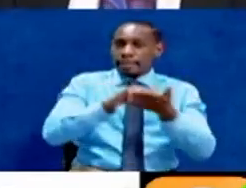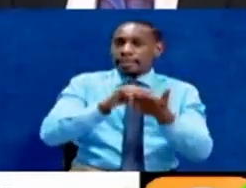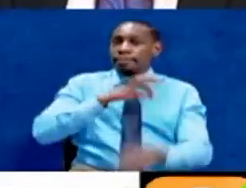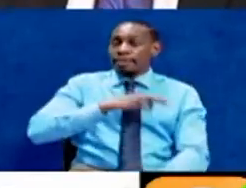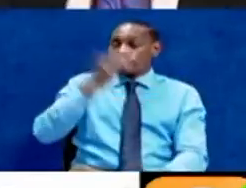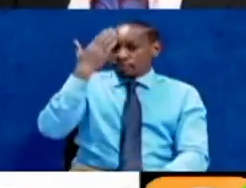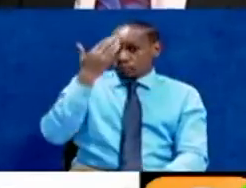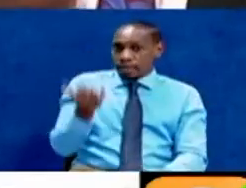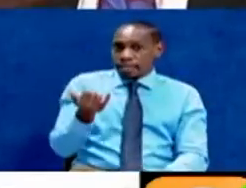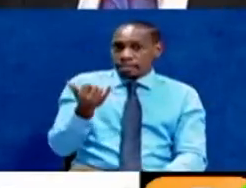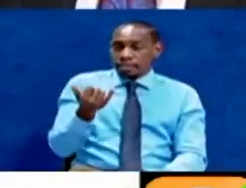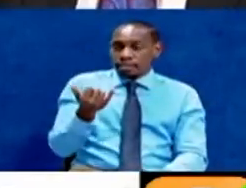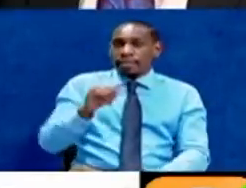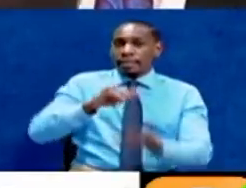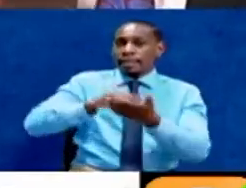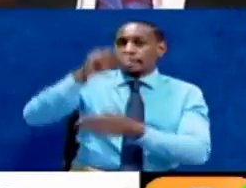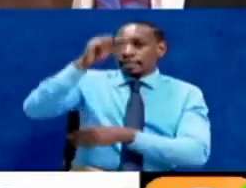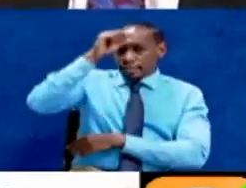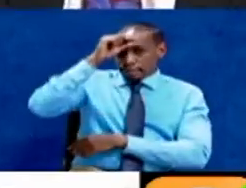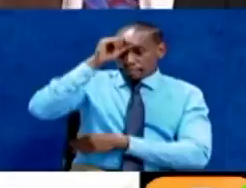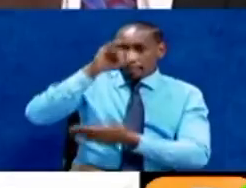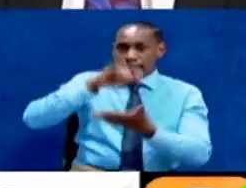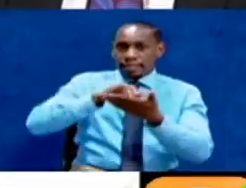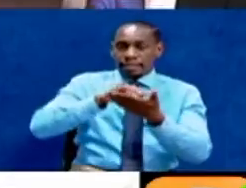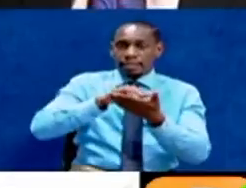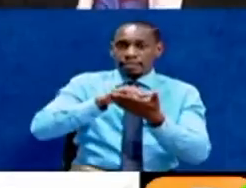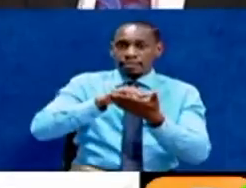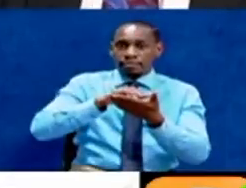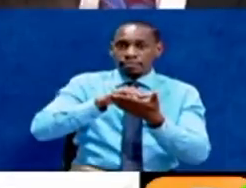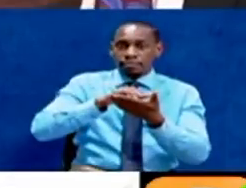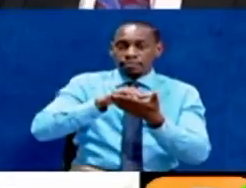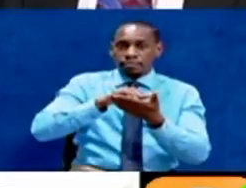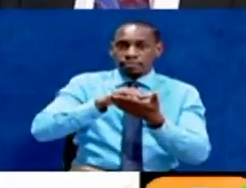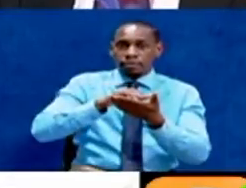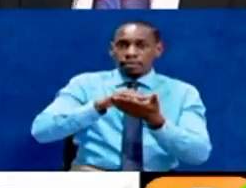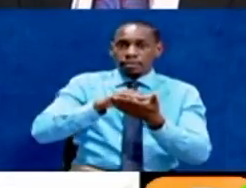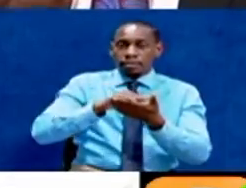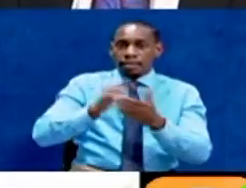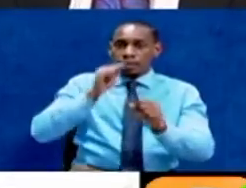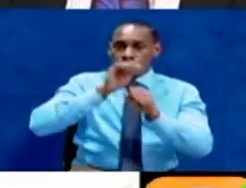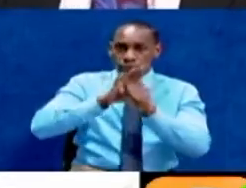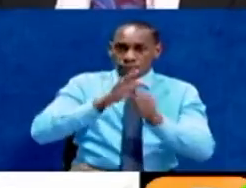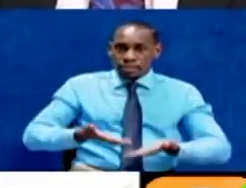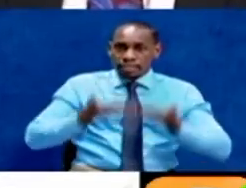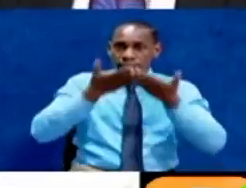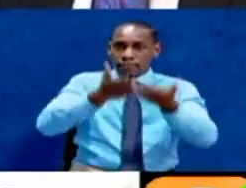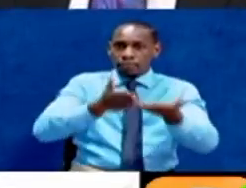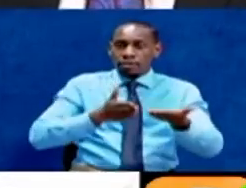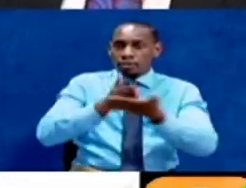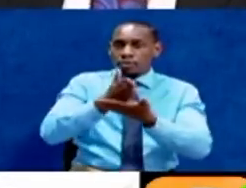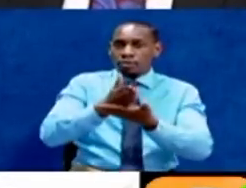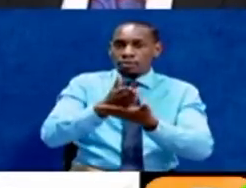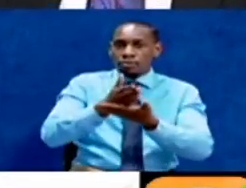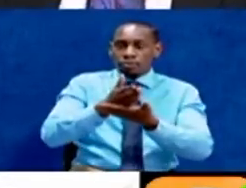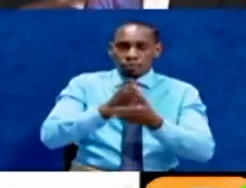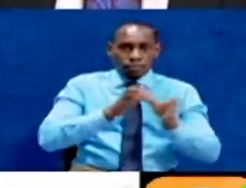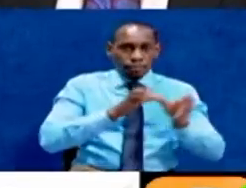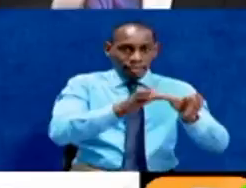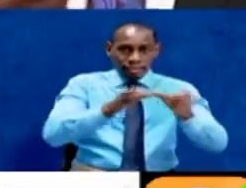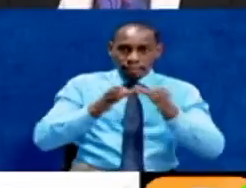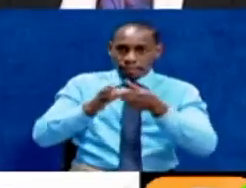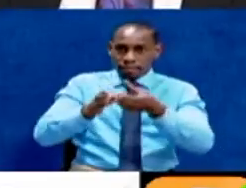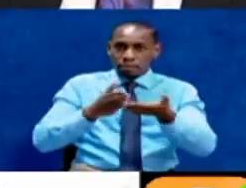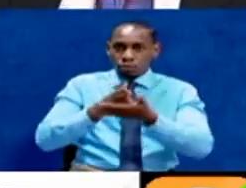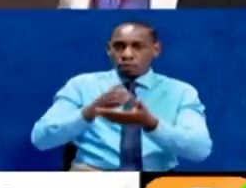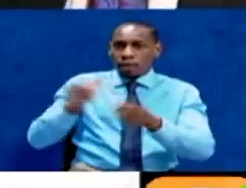benefit because of a government that has been made to act and to fulfill its promise by virtue of the agitation and the pressure being put